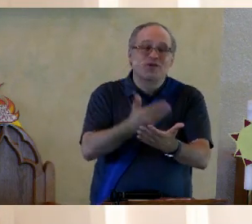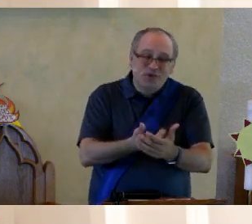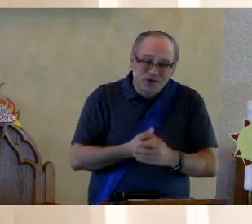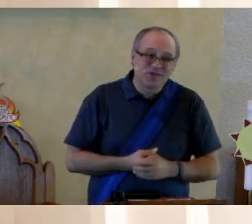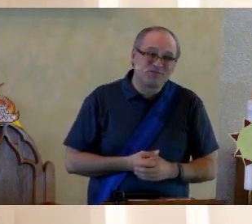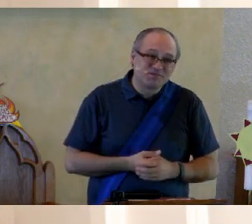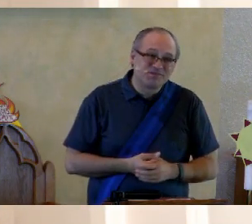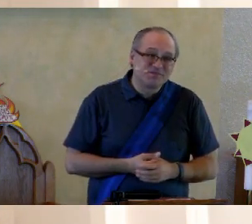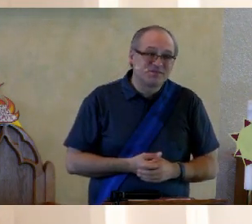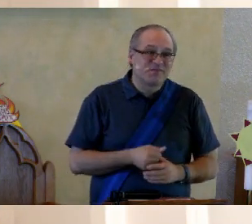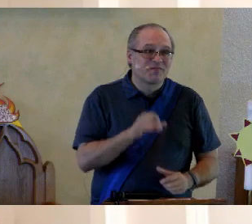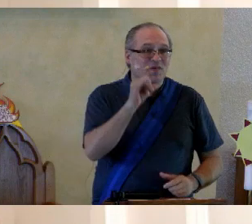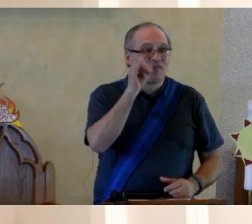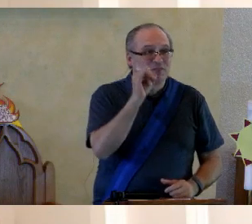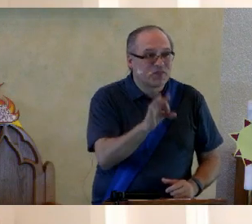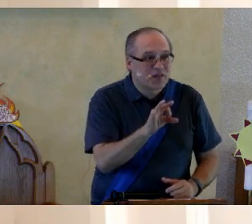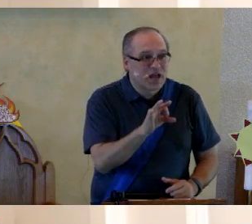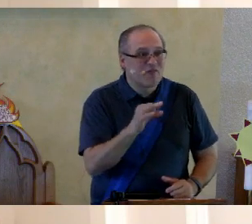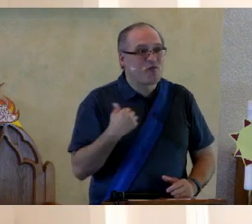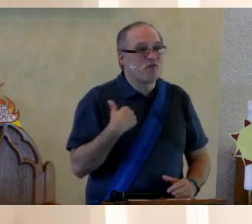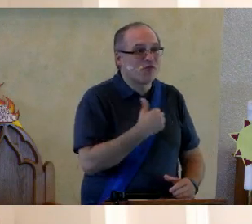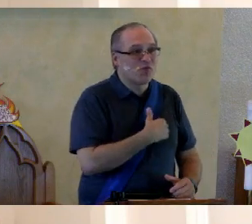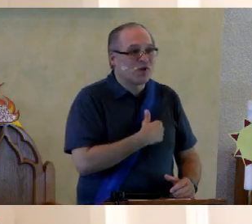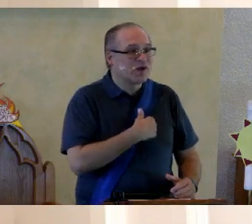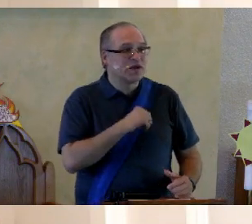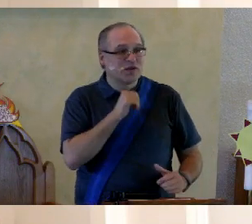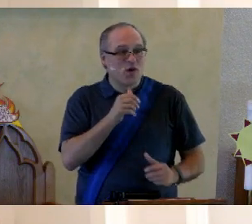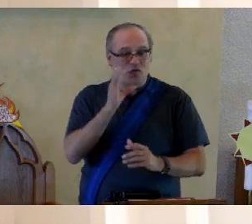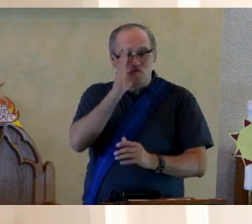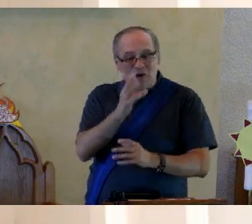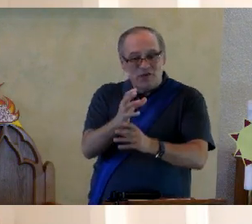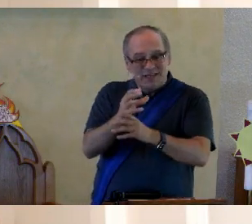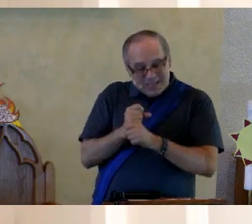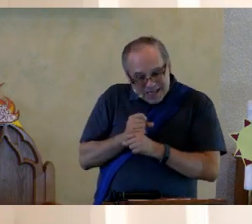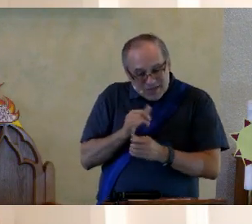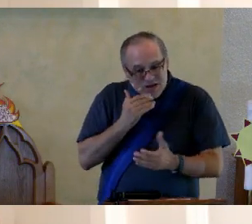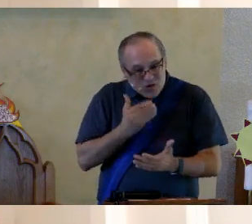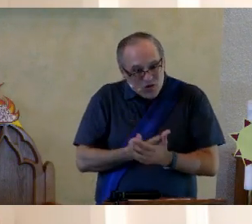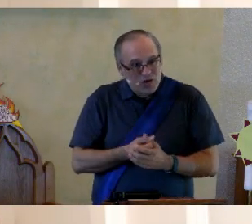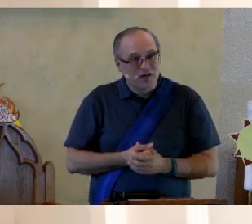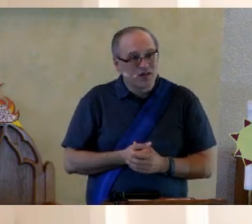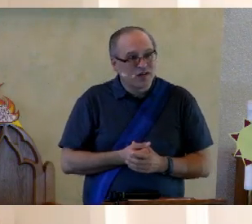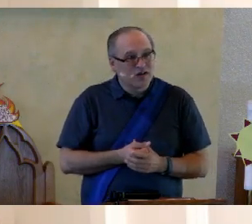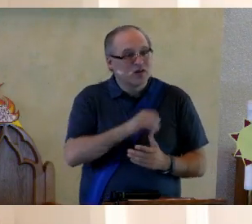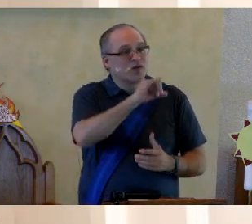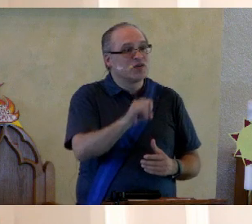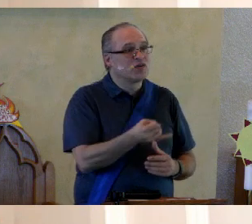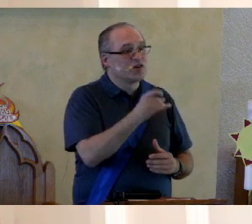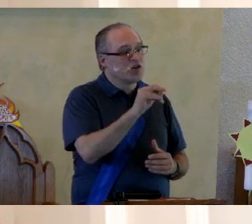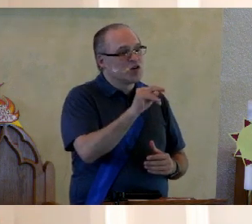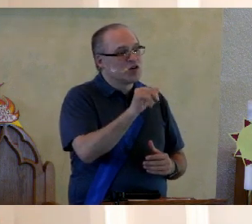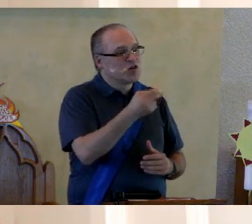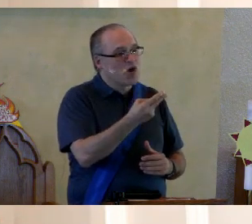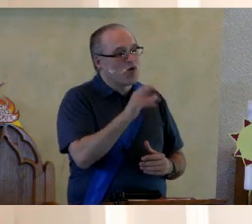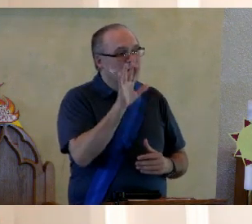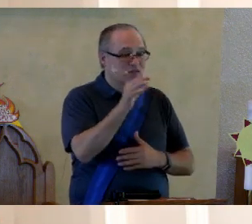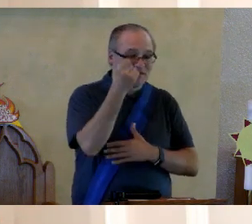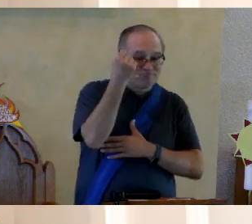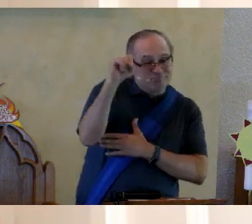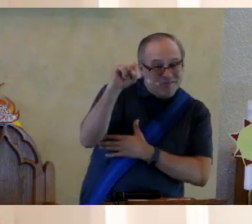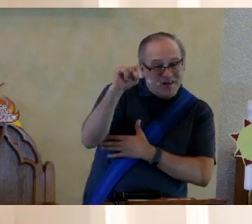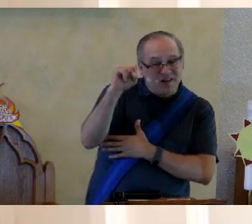Even if we do not directly receive that good. Ultimately, Jonah's disobedience